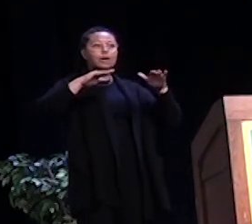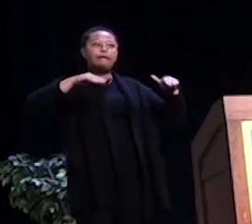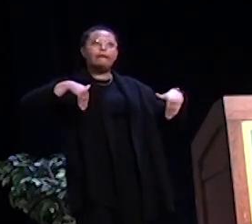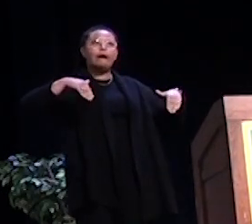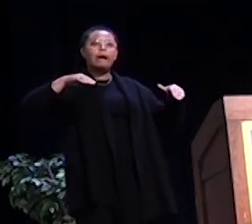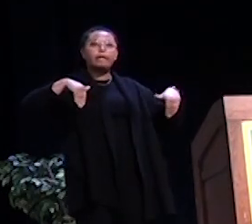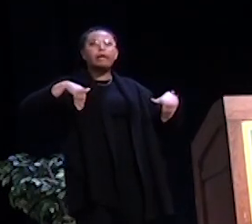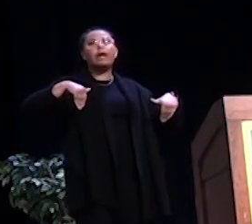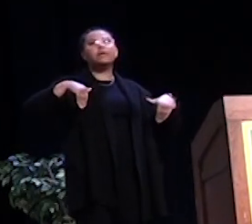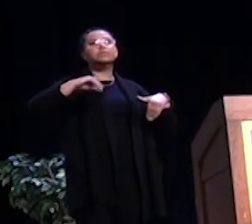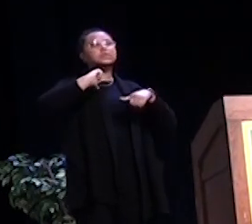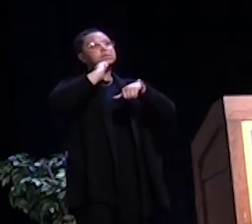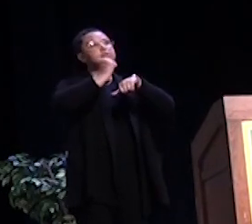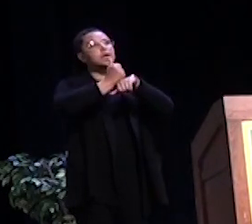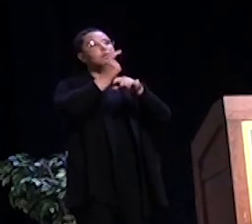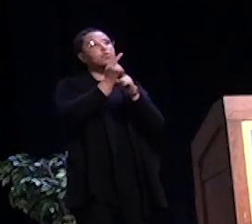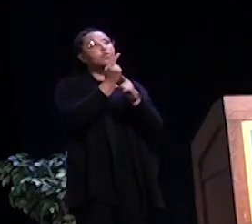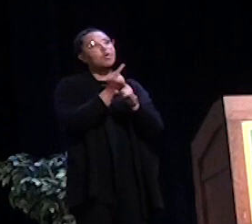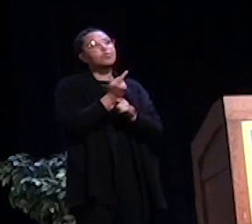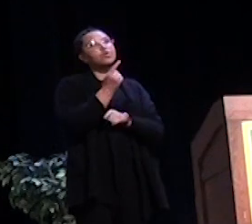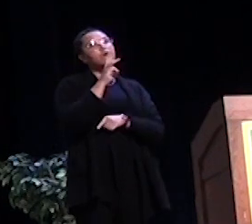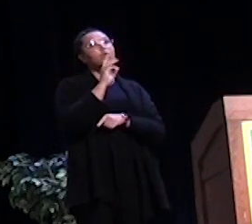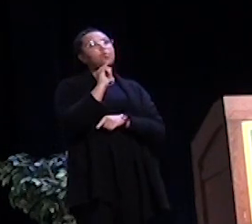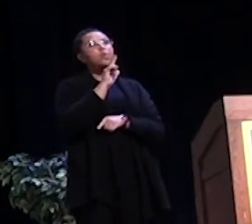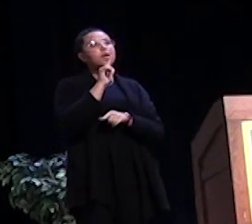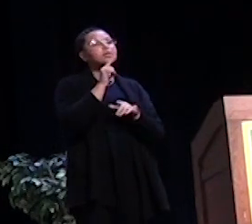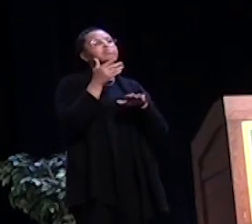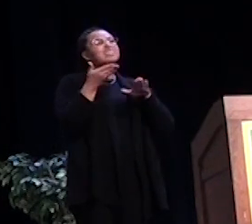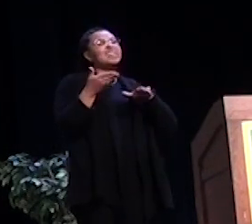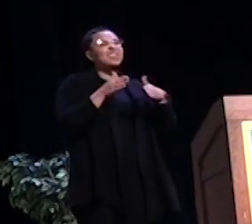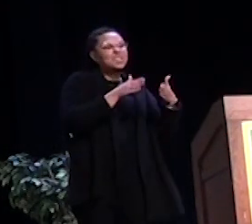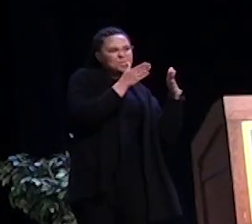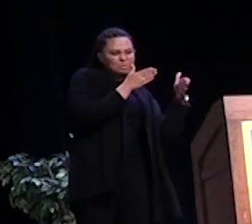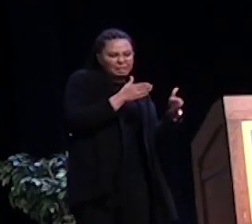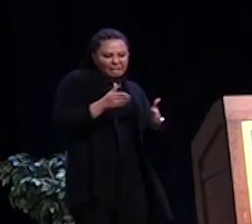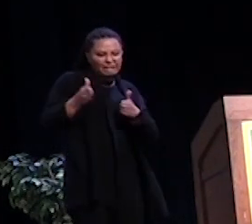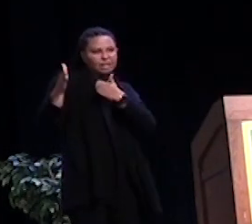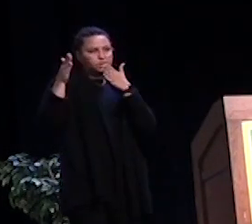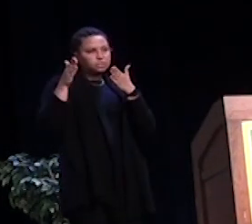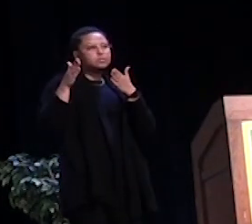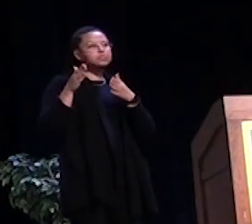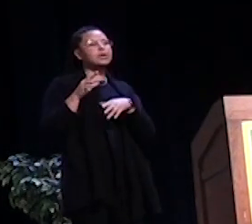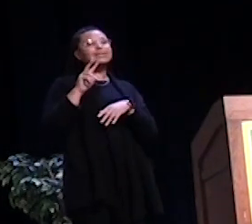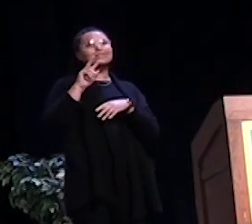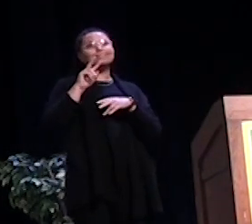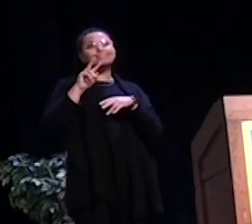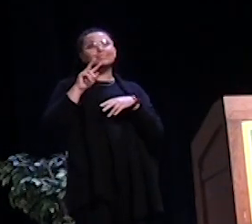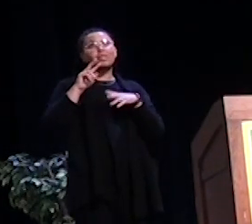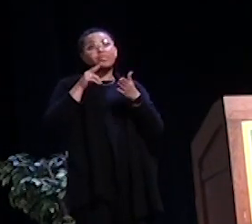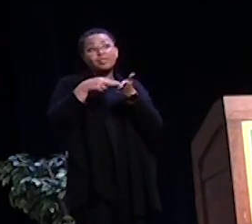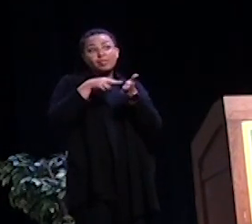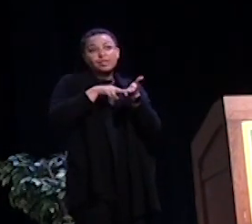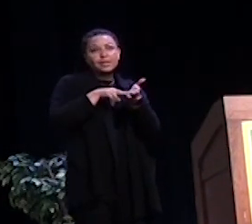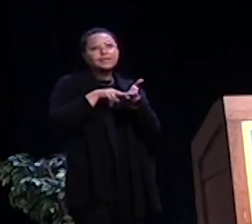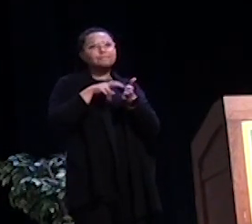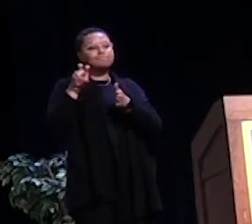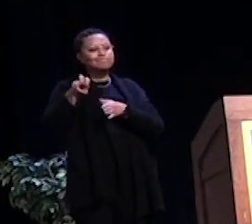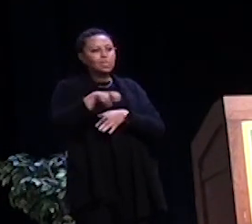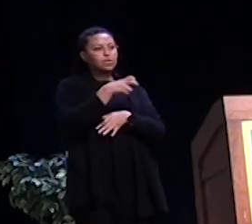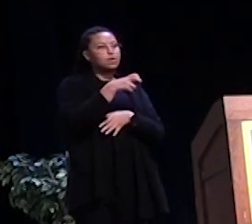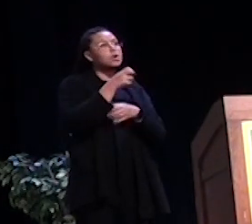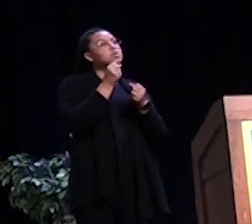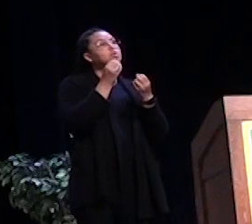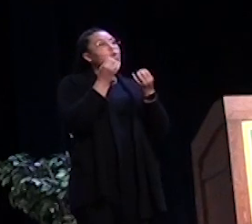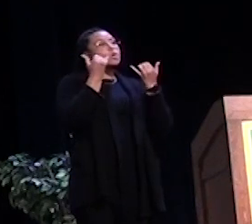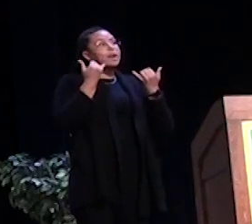willed properly, and as a result, there's a lot of tangled titles. And so I want to acknowledge some folks that are here in the